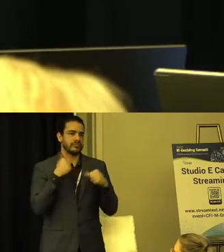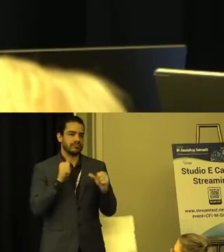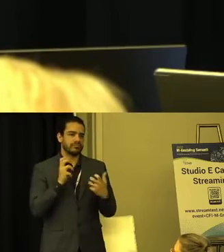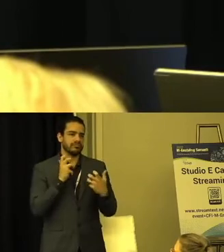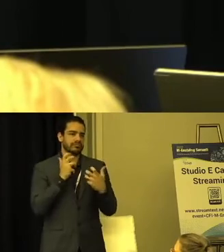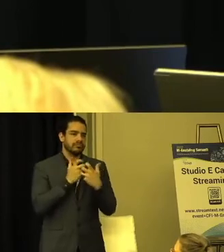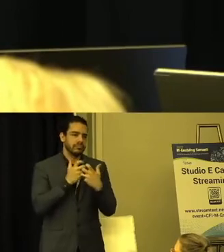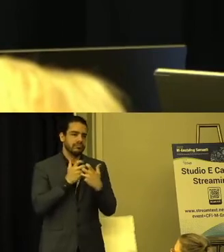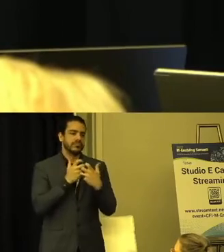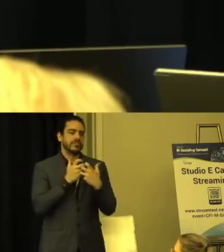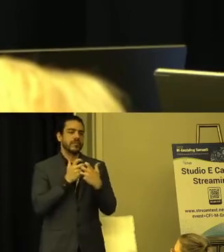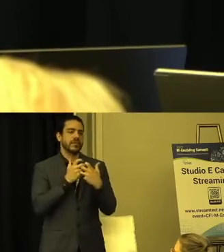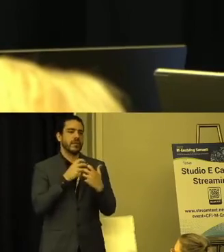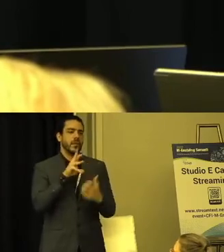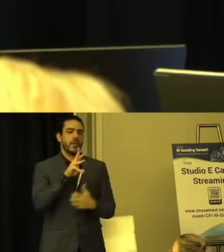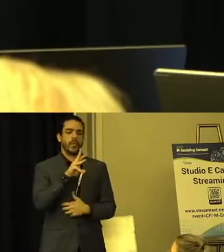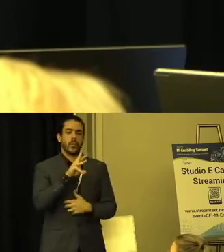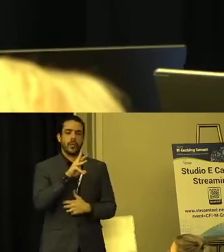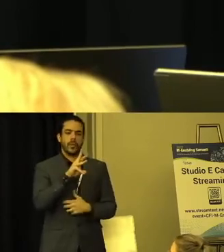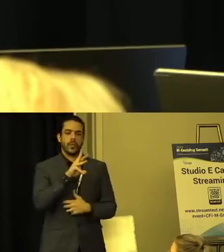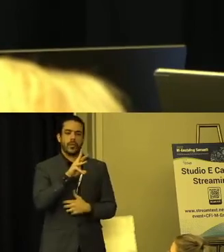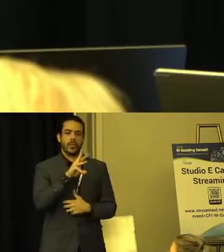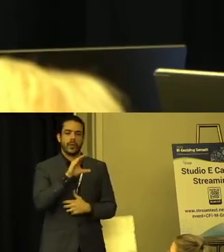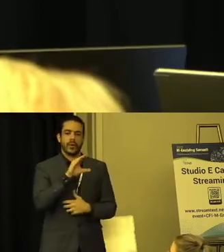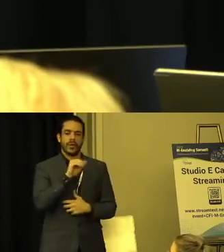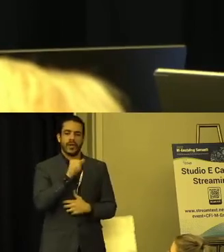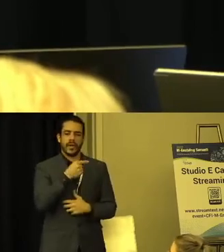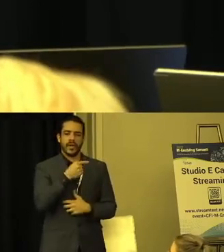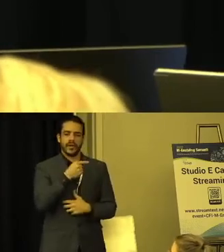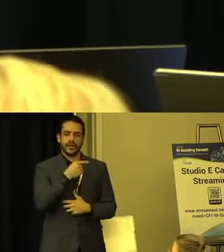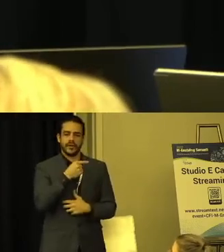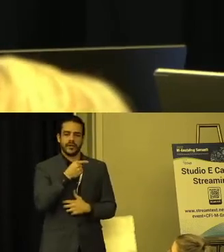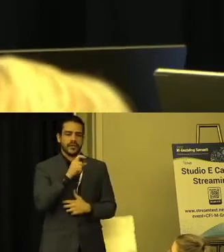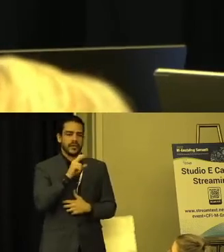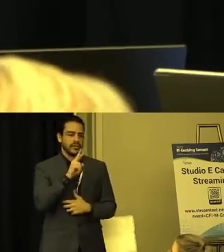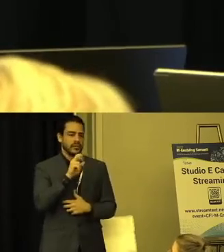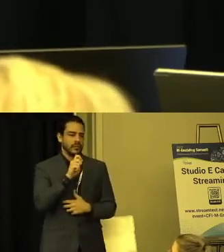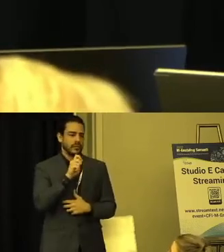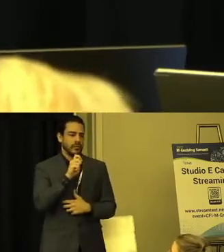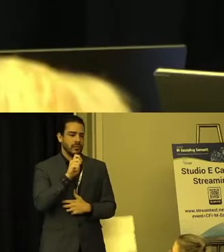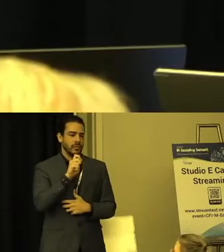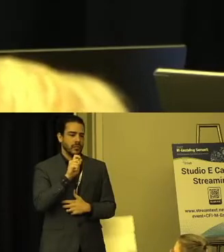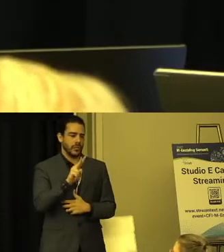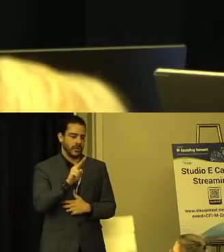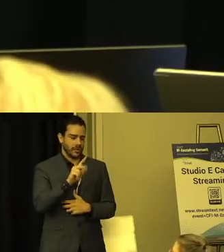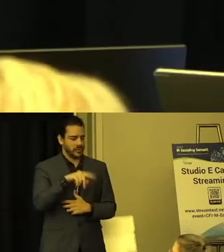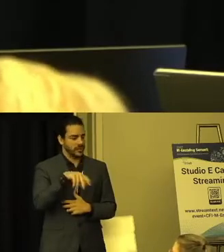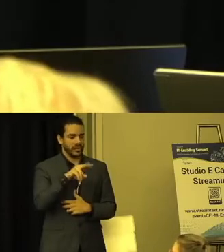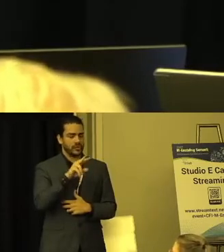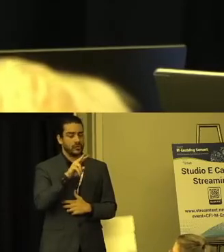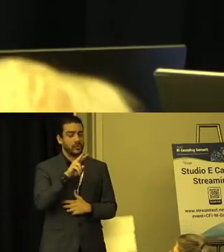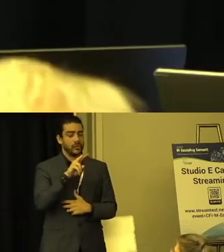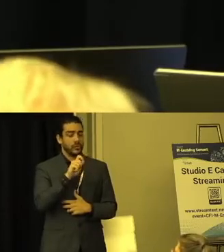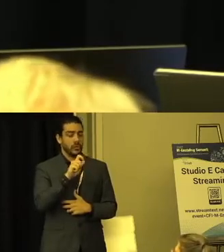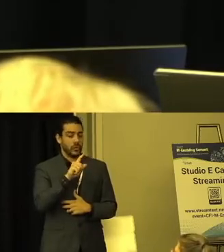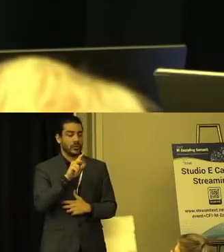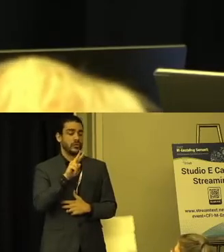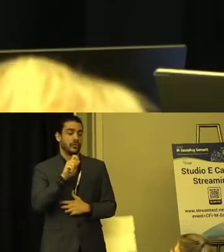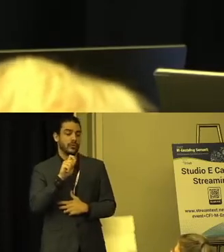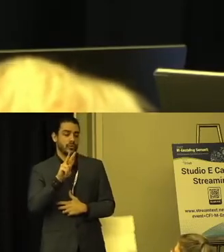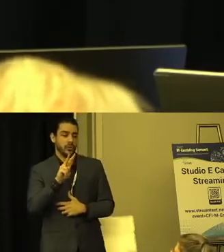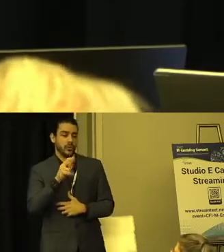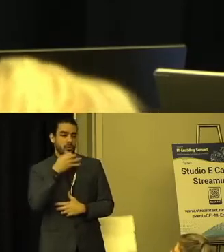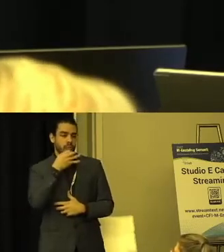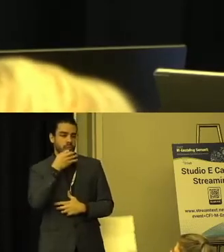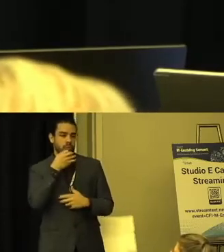with WCAG, Web Content Accessibility Guidelines 2.1 or 2.2, which is coming up.